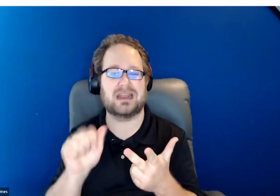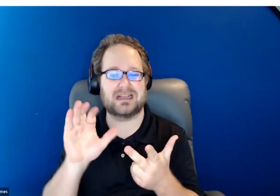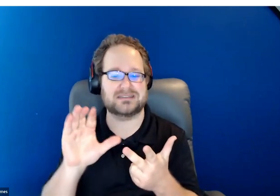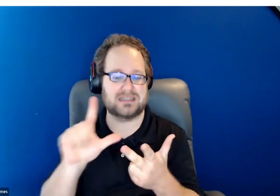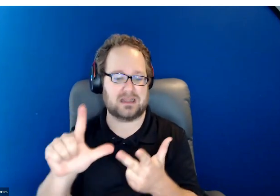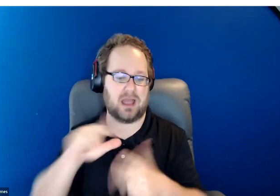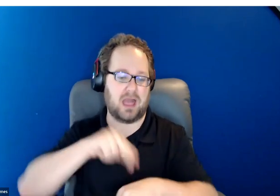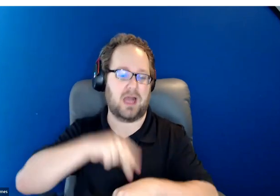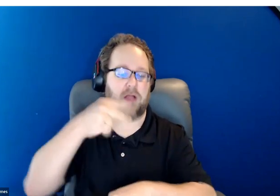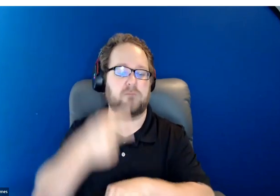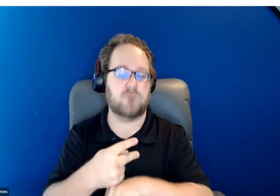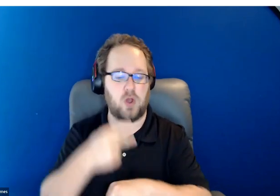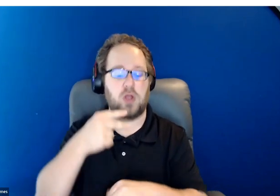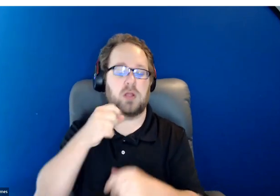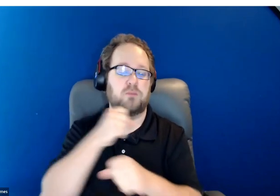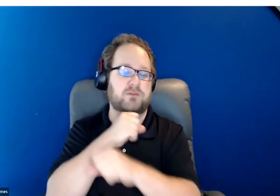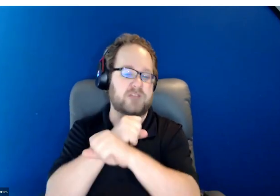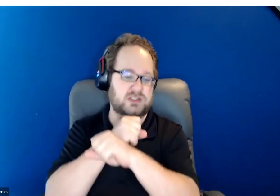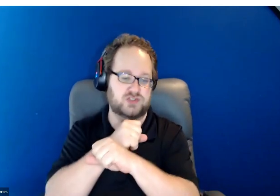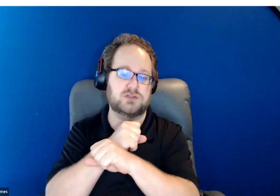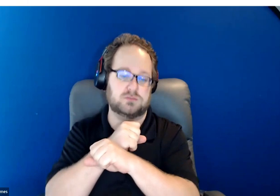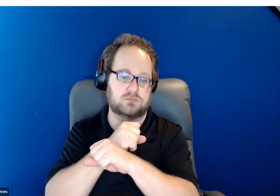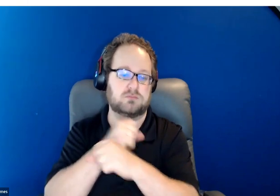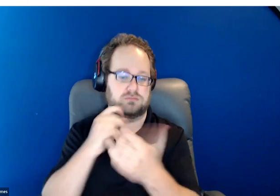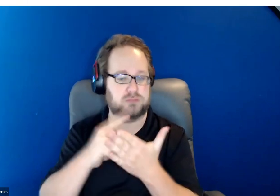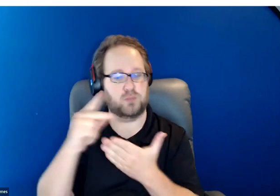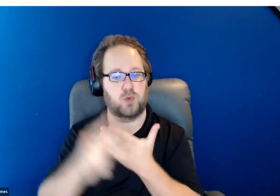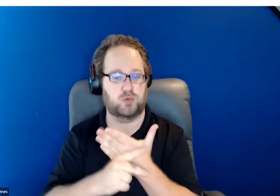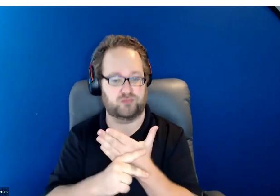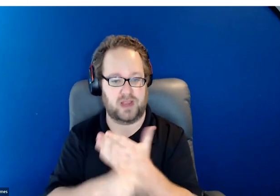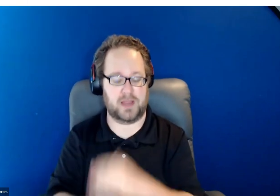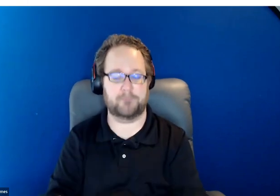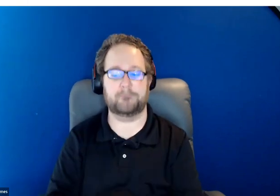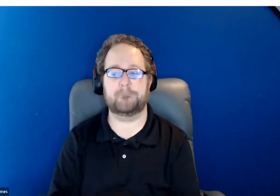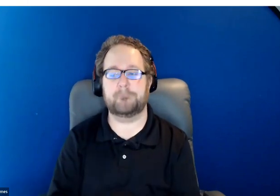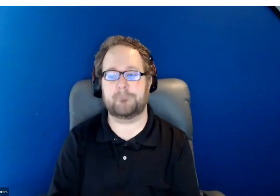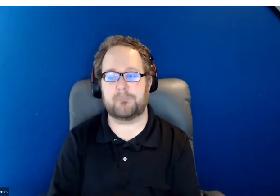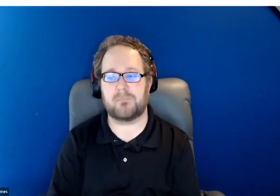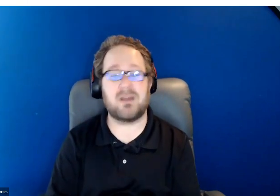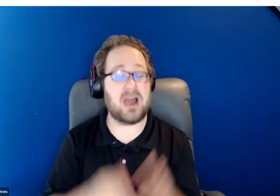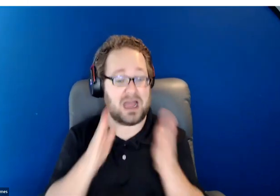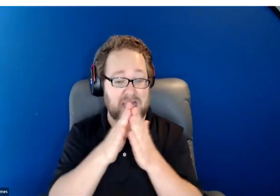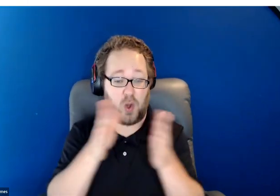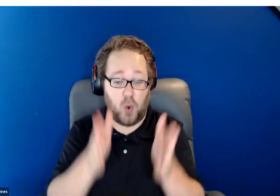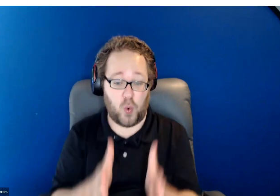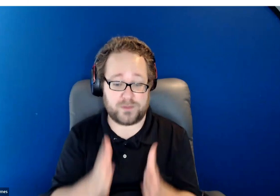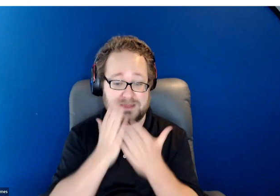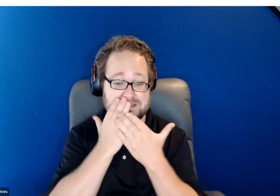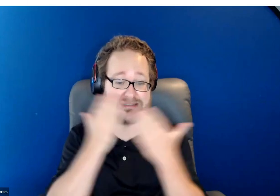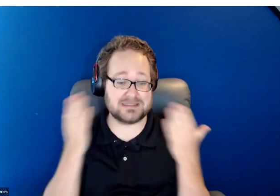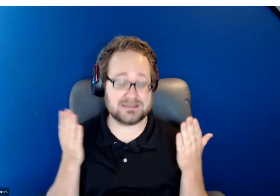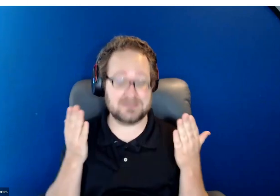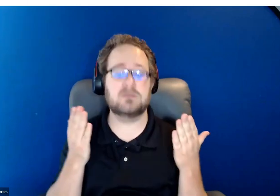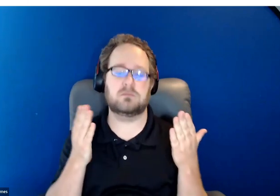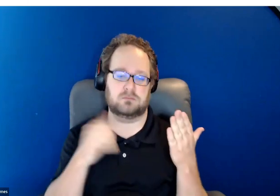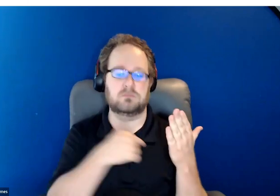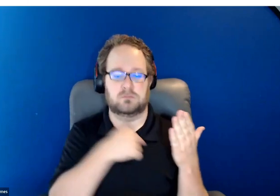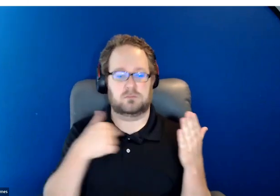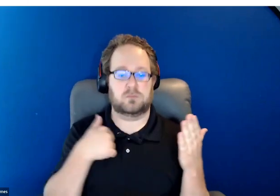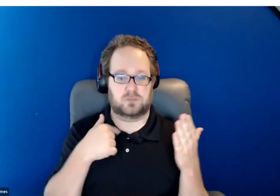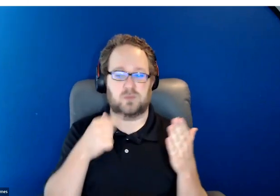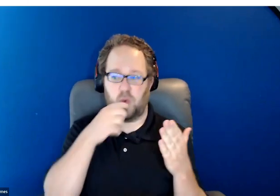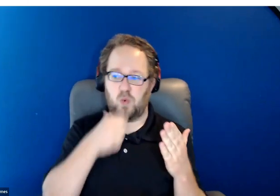Program. On homelessness, older adults are the fastest growing age group of those experiencing